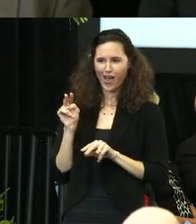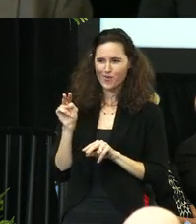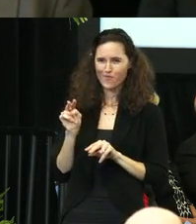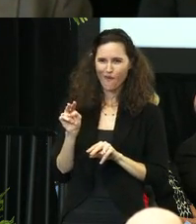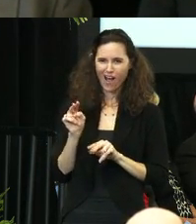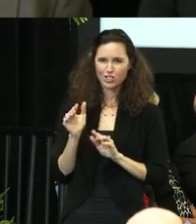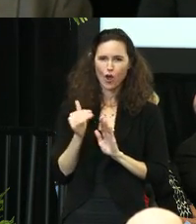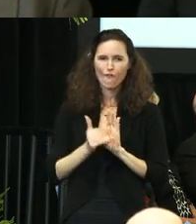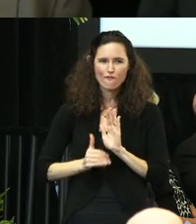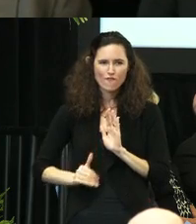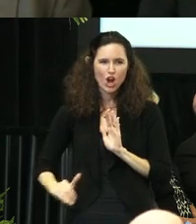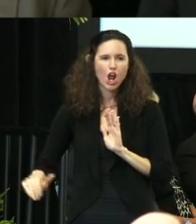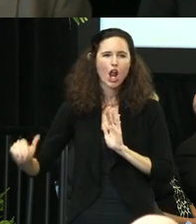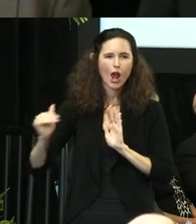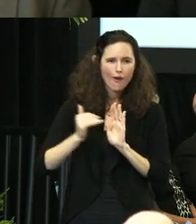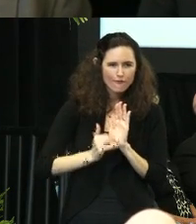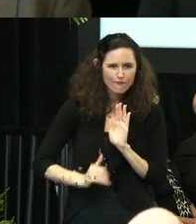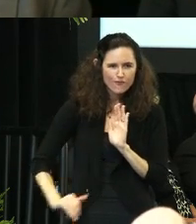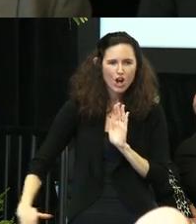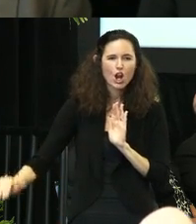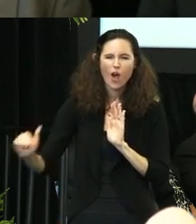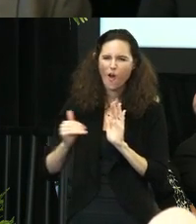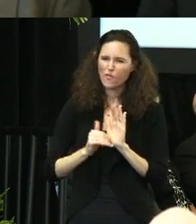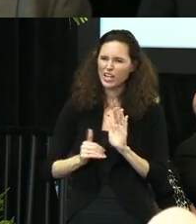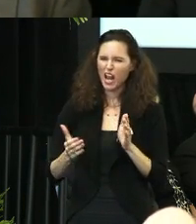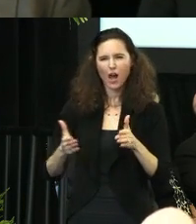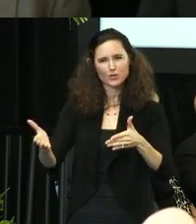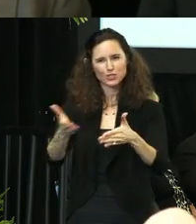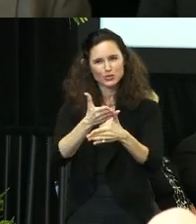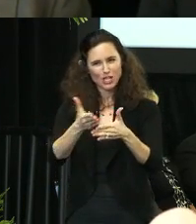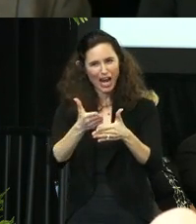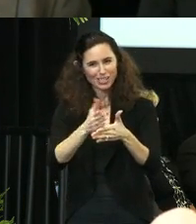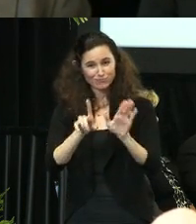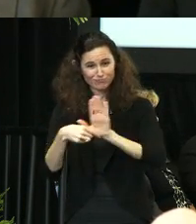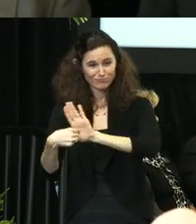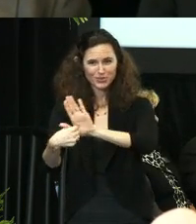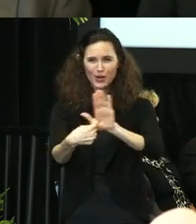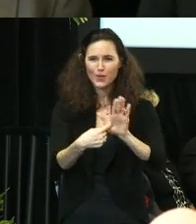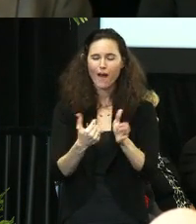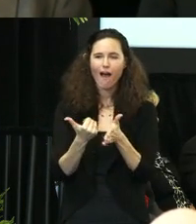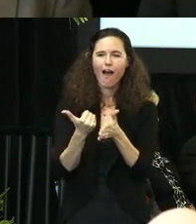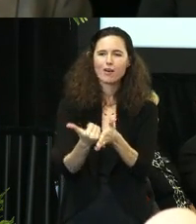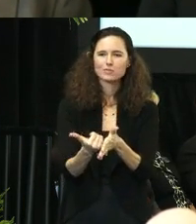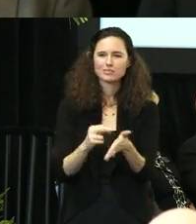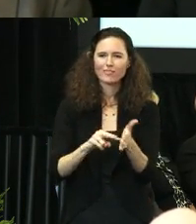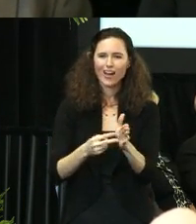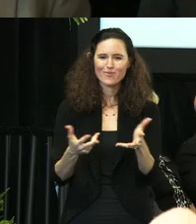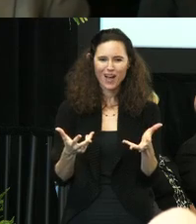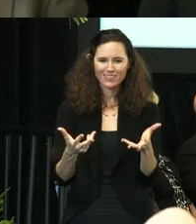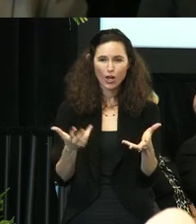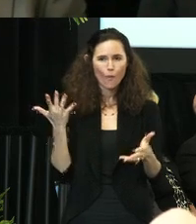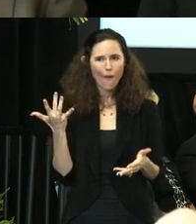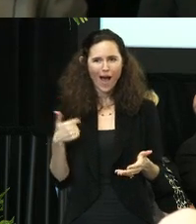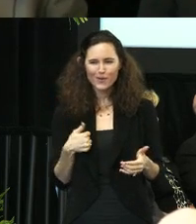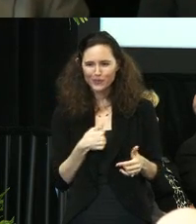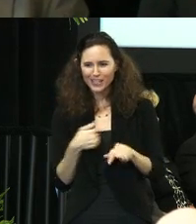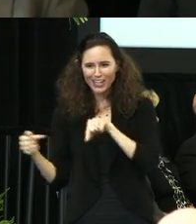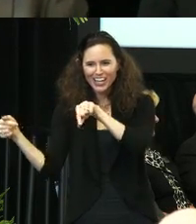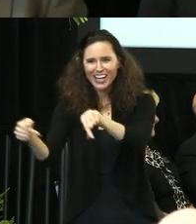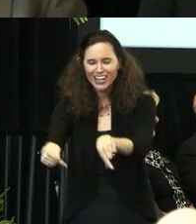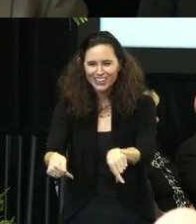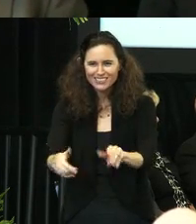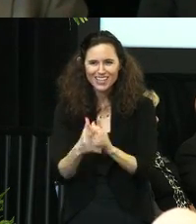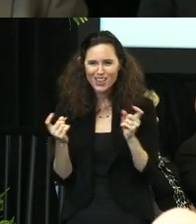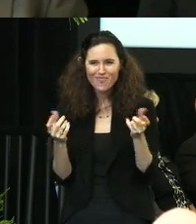over again. And I want to share it with you because I believe it helps us define what we are here to celebrate, and